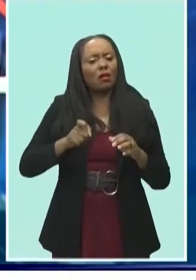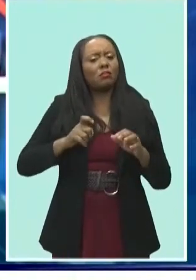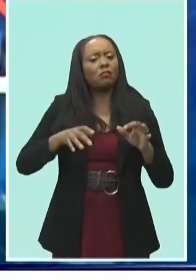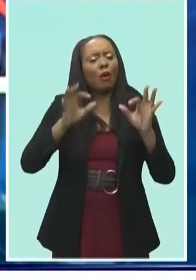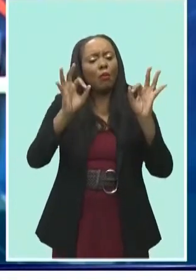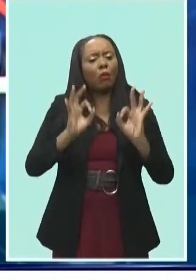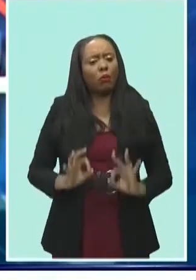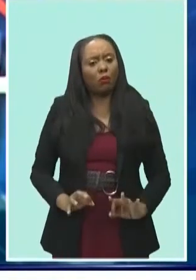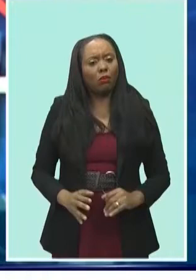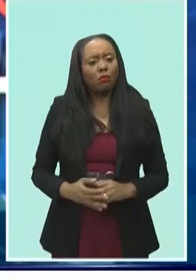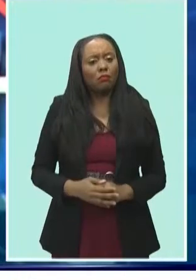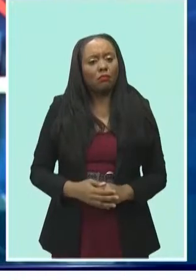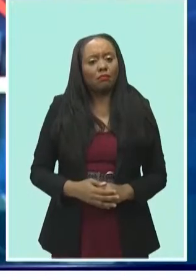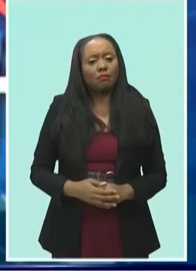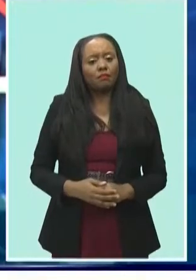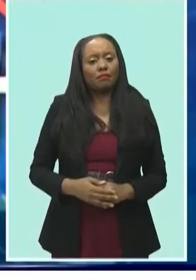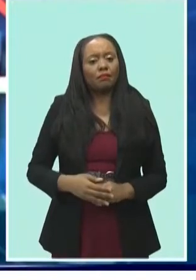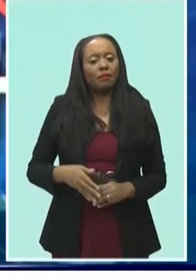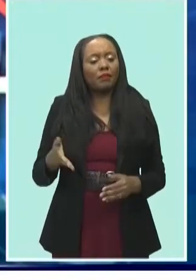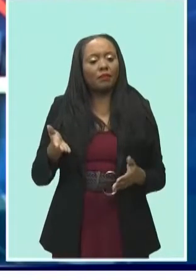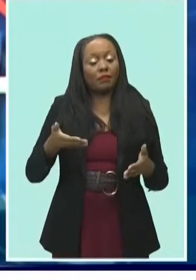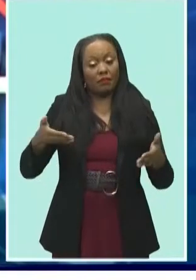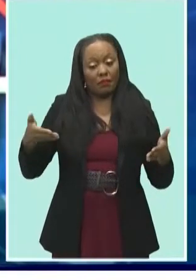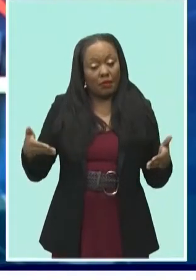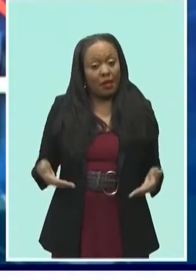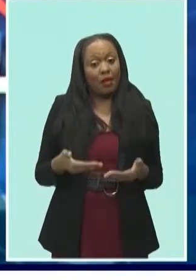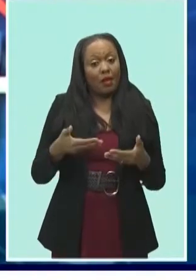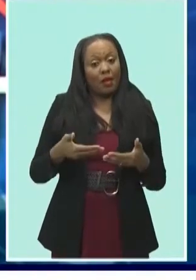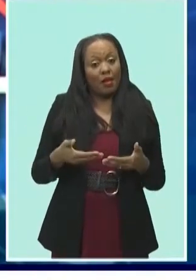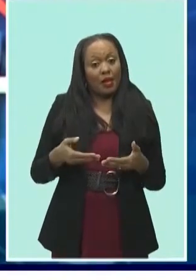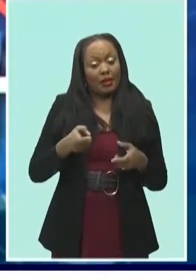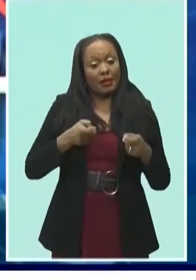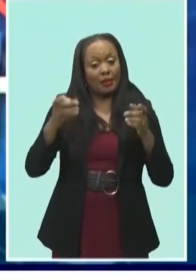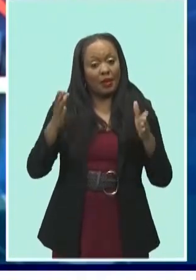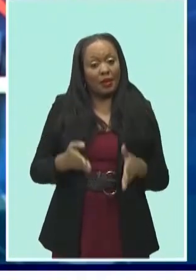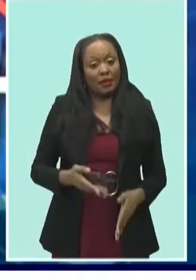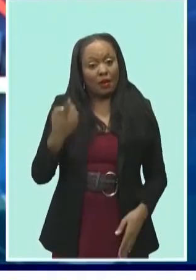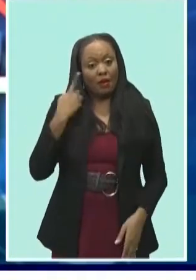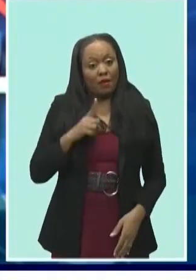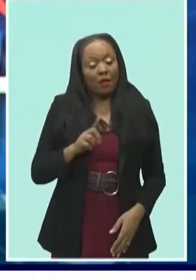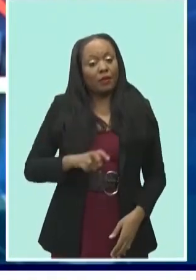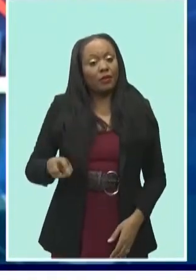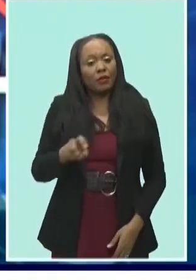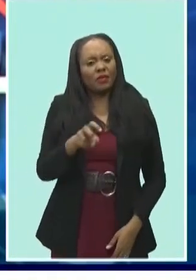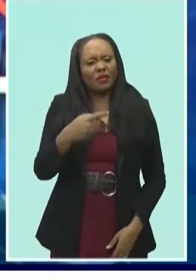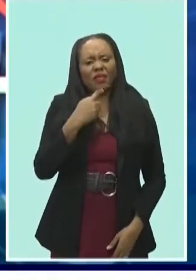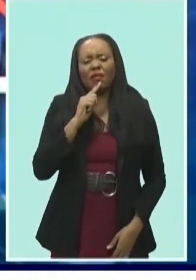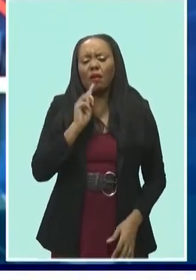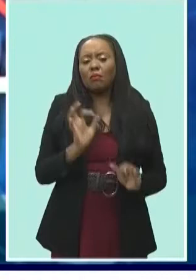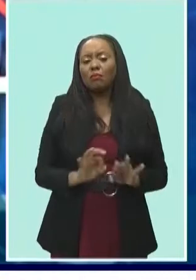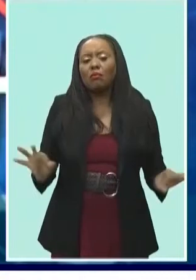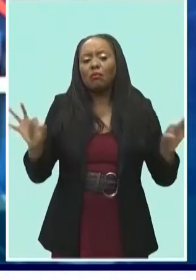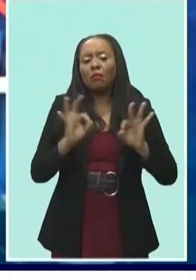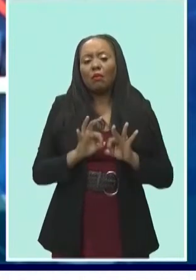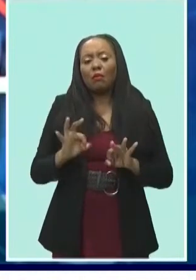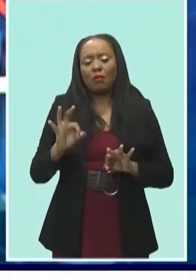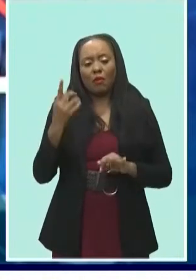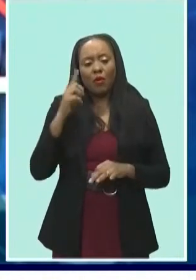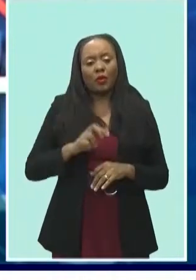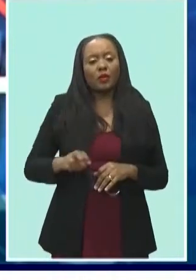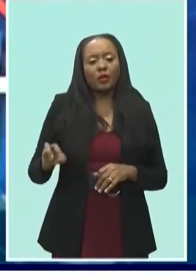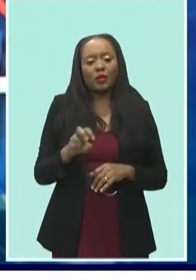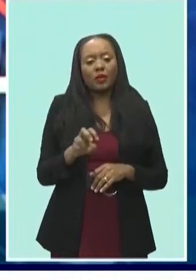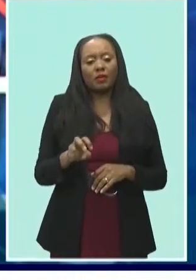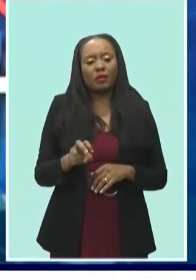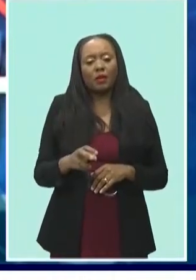Guest Experiences Manager with the Barbados Tourism Marketing Inc., Marcia Aline, it is particularly critical in the tourism industry. And